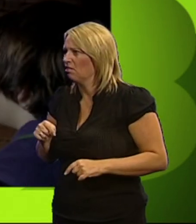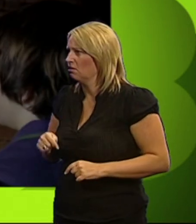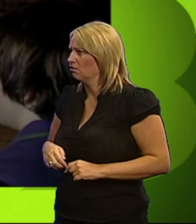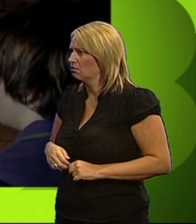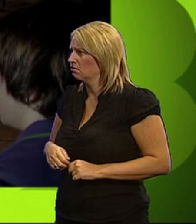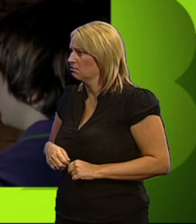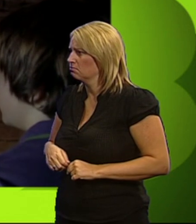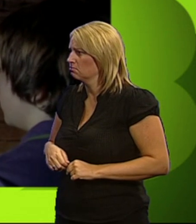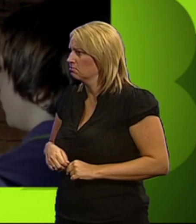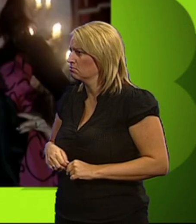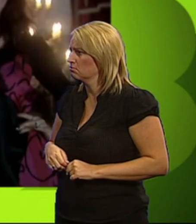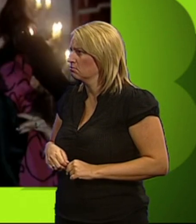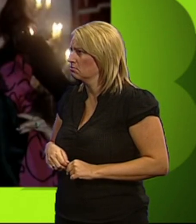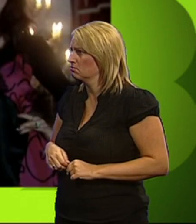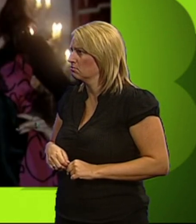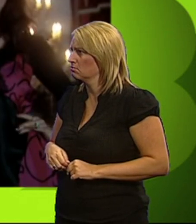evil.